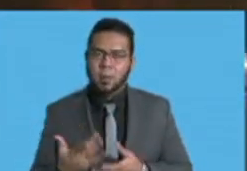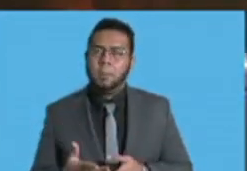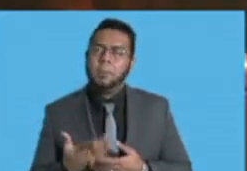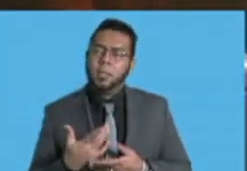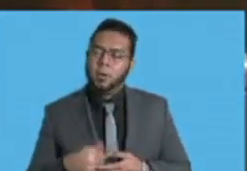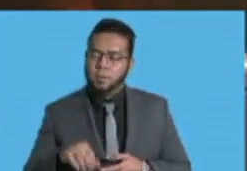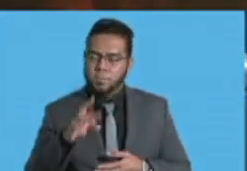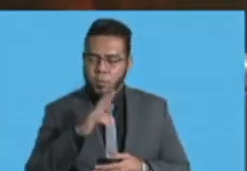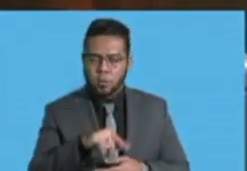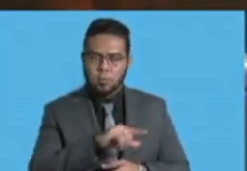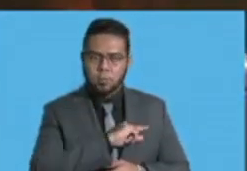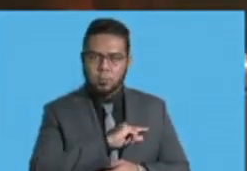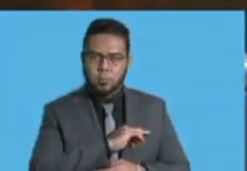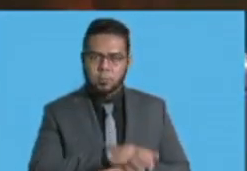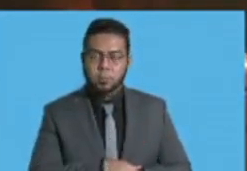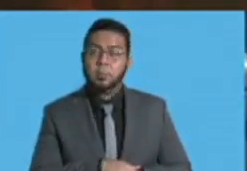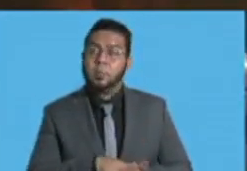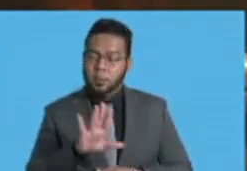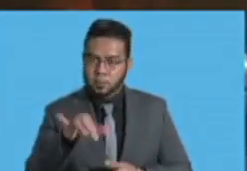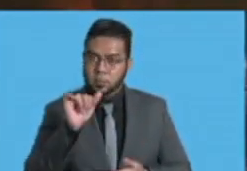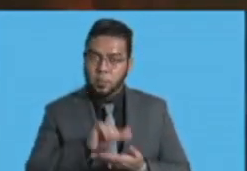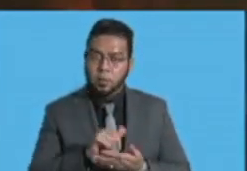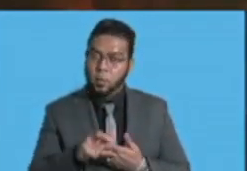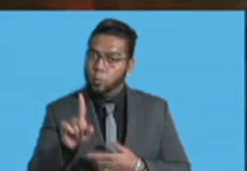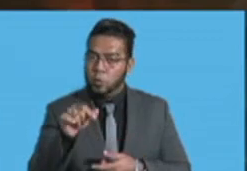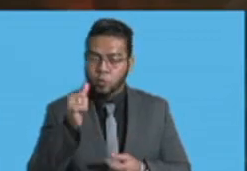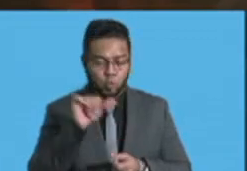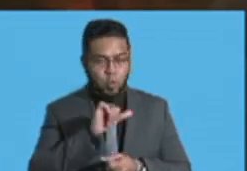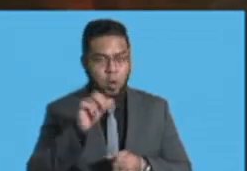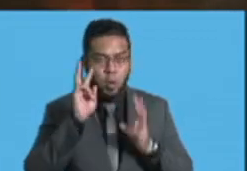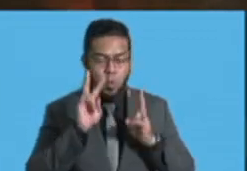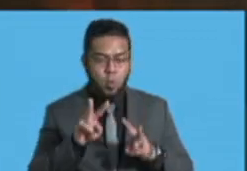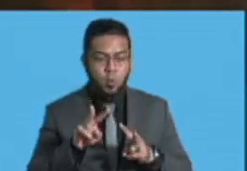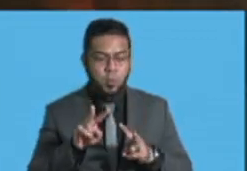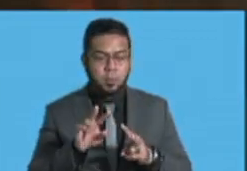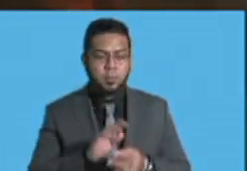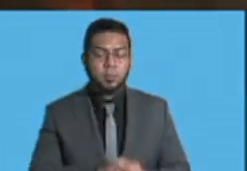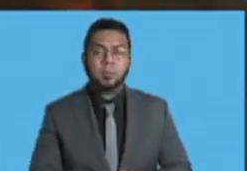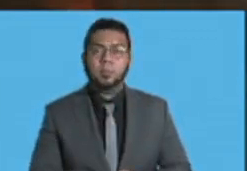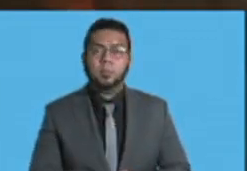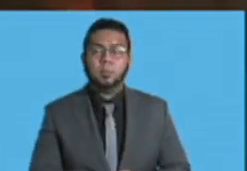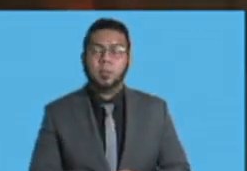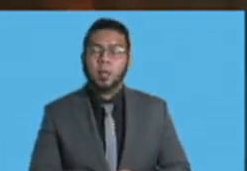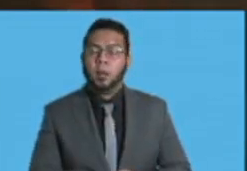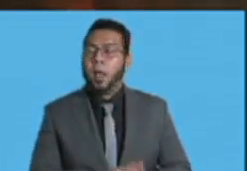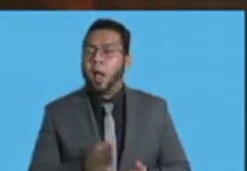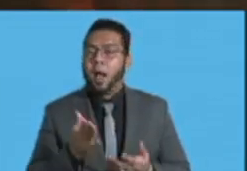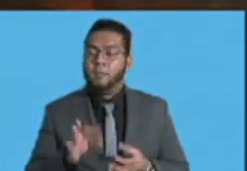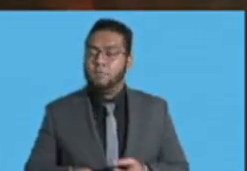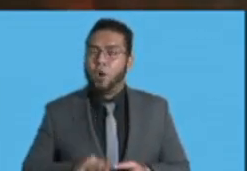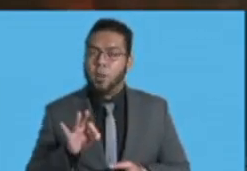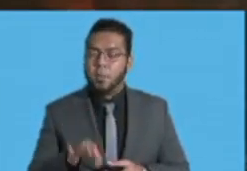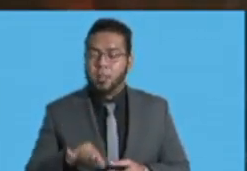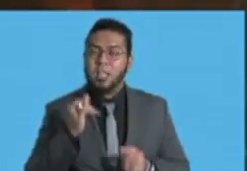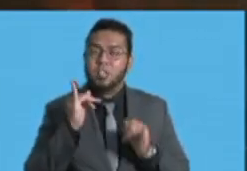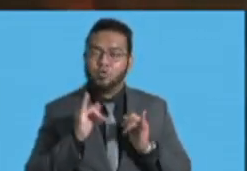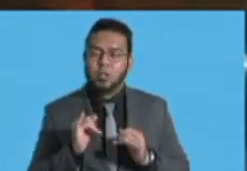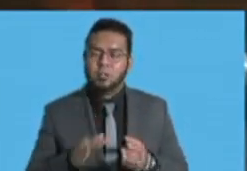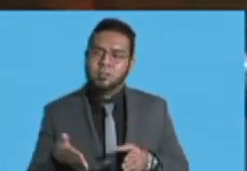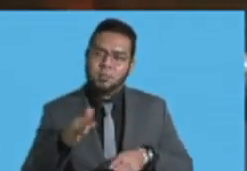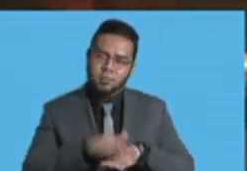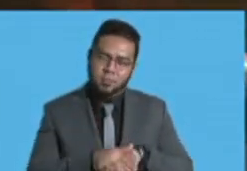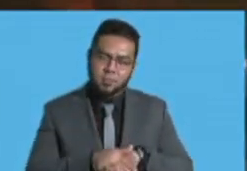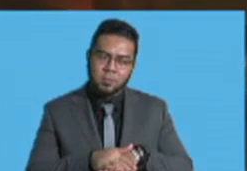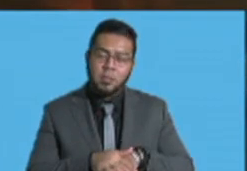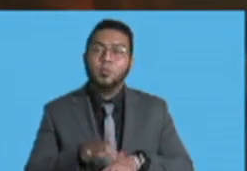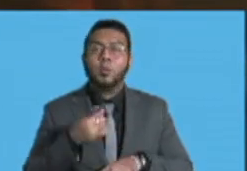for the victims. It is right that we should look at formulating decent and affordable insurance cover.